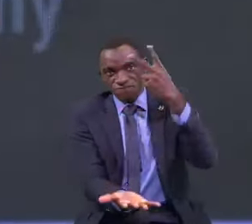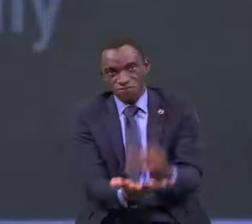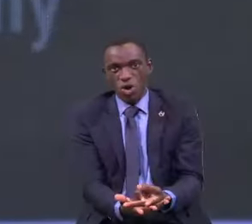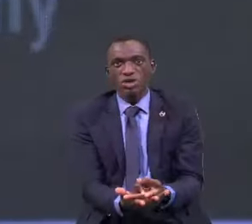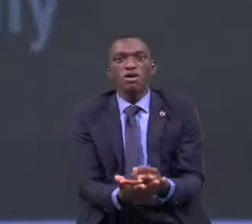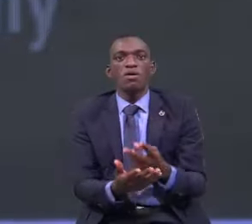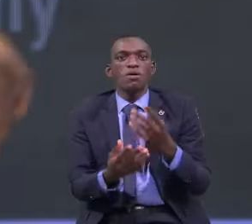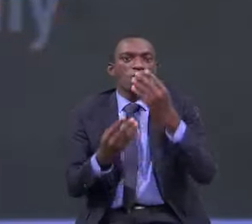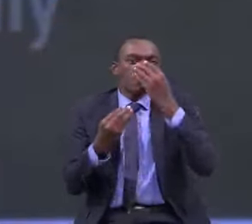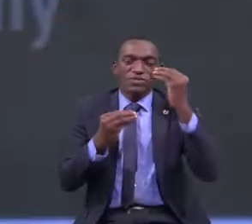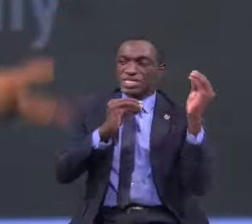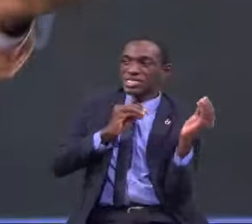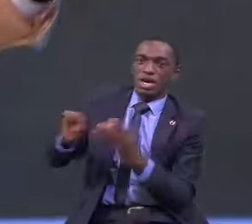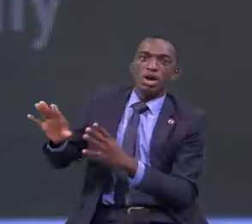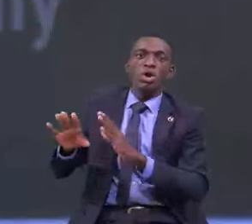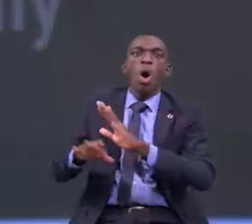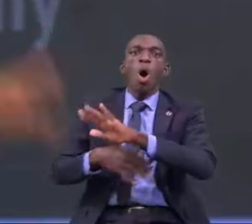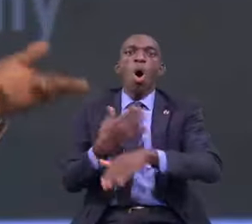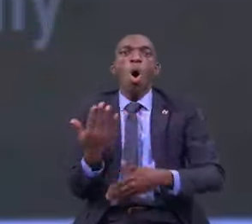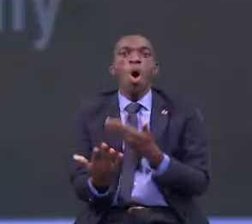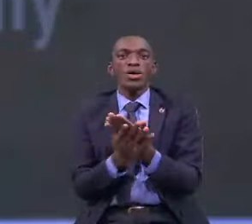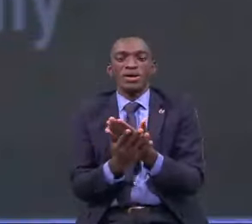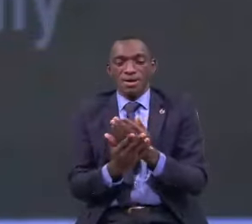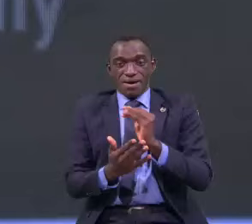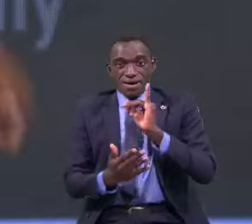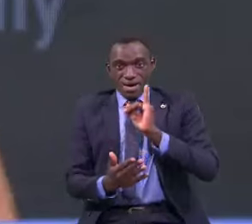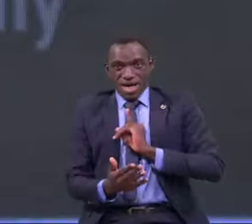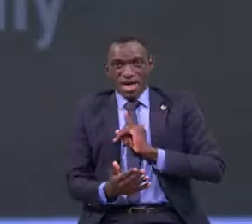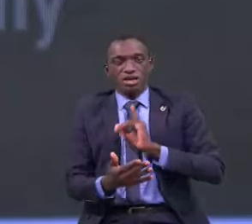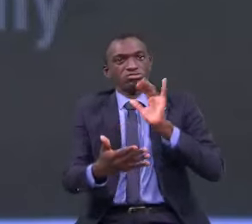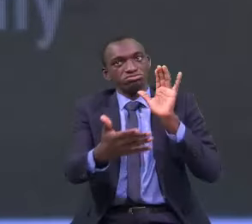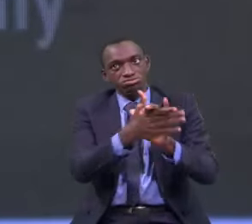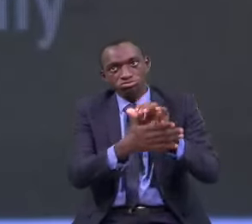Forsaking all, I trust him.